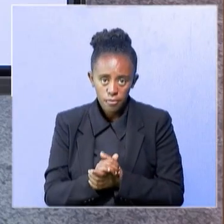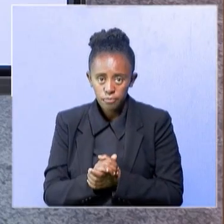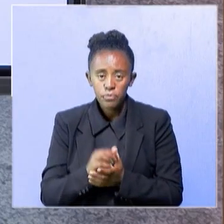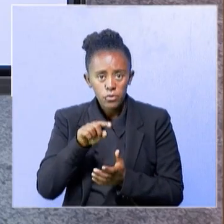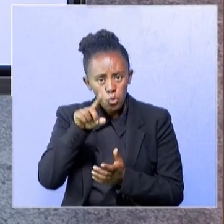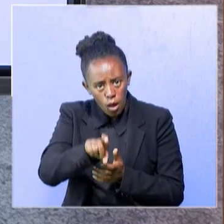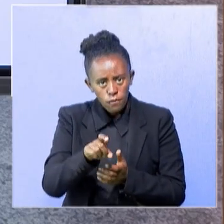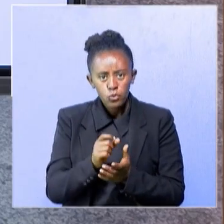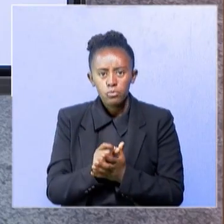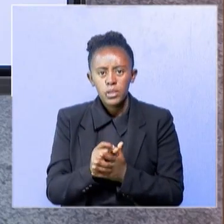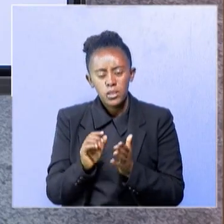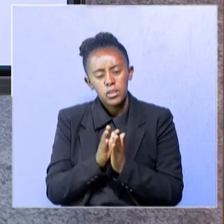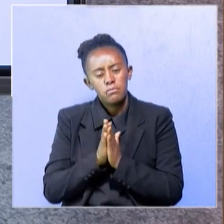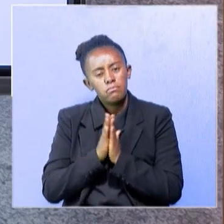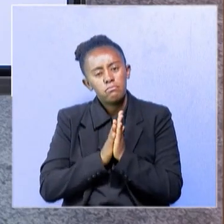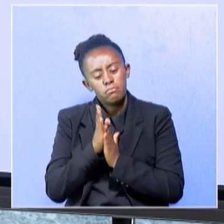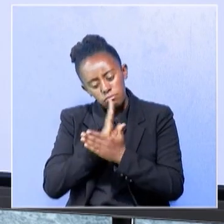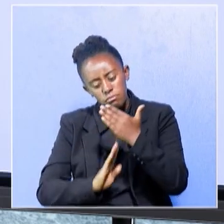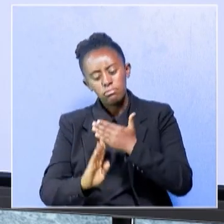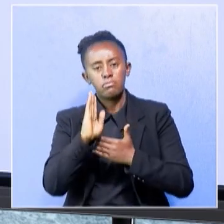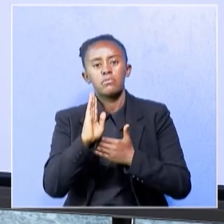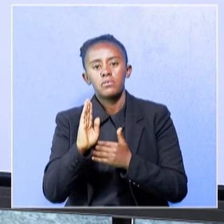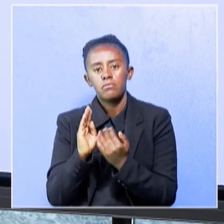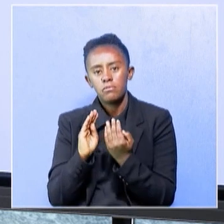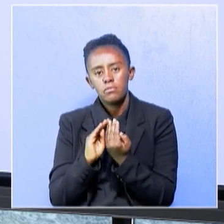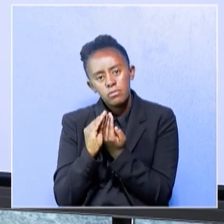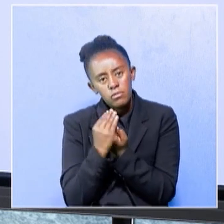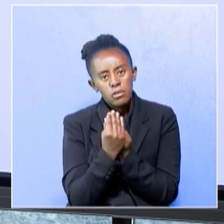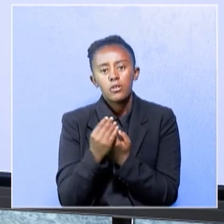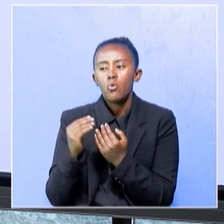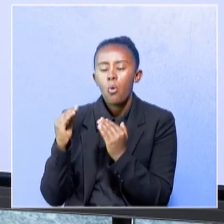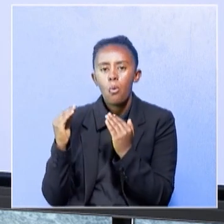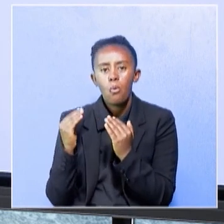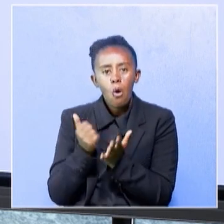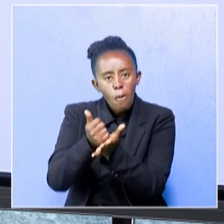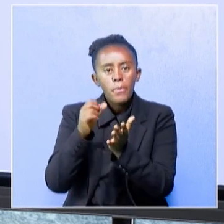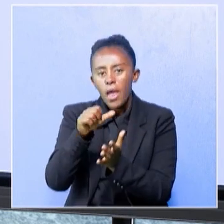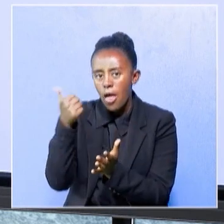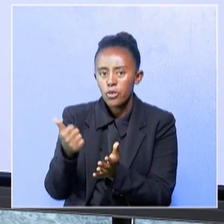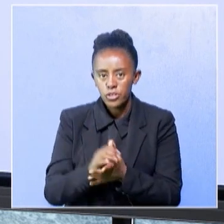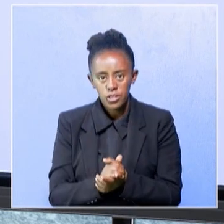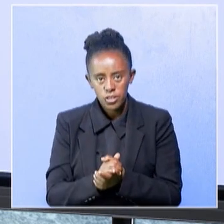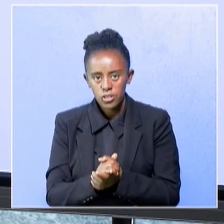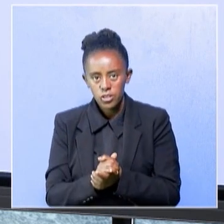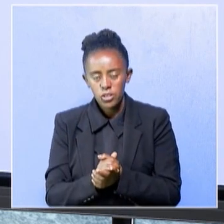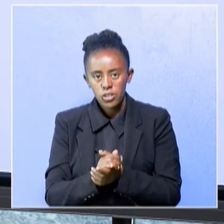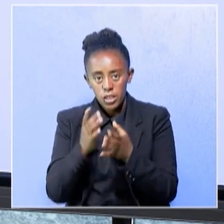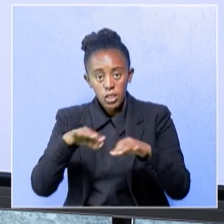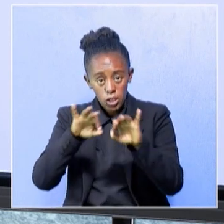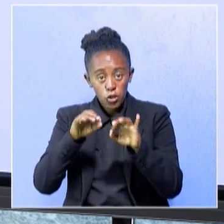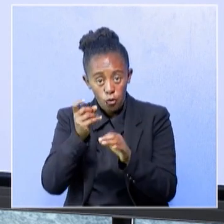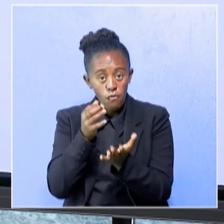to be generous. You have to be keen on to help the others who are in need of what?